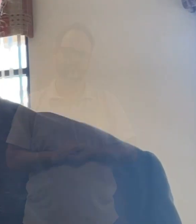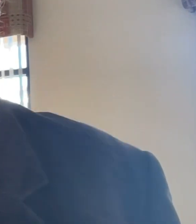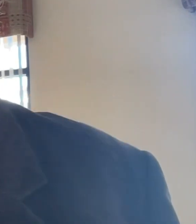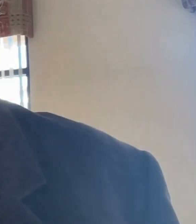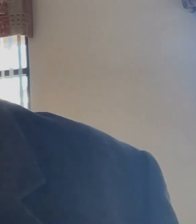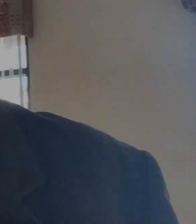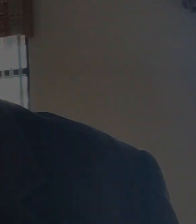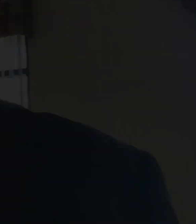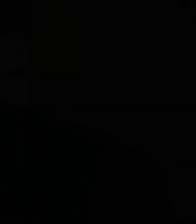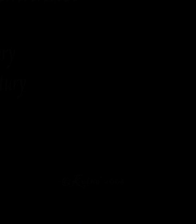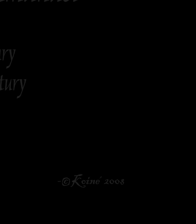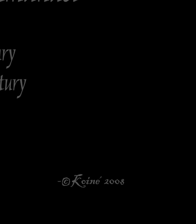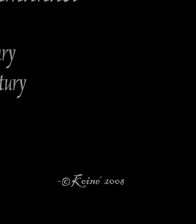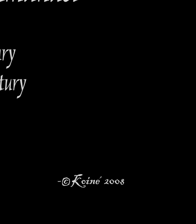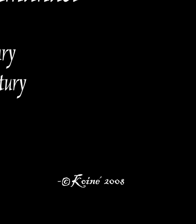minute.